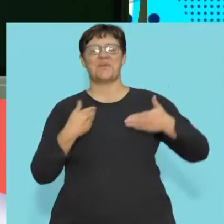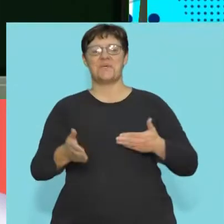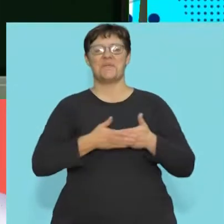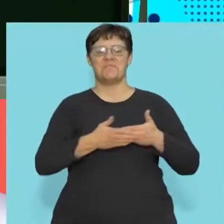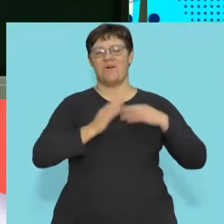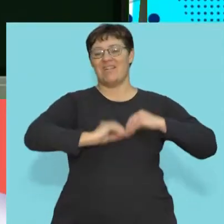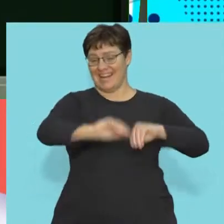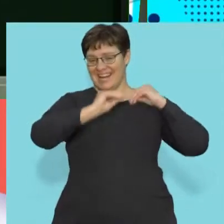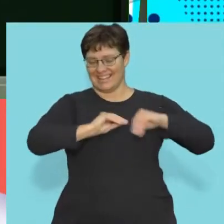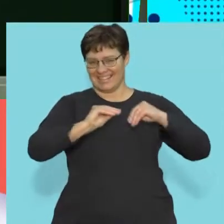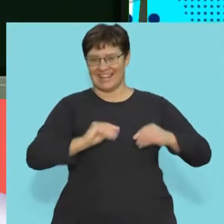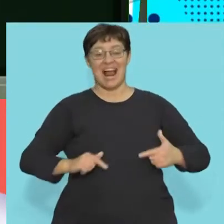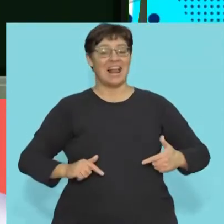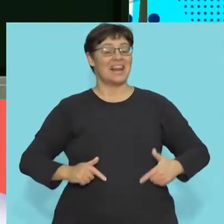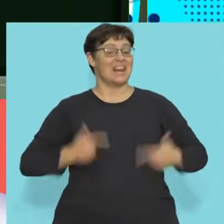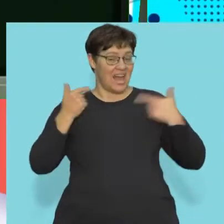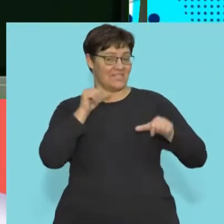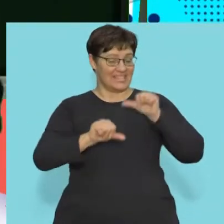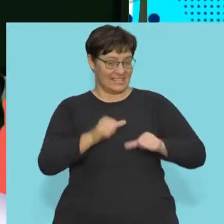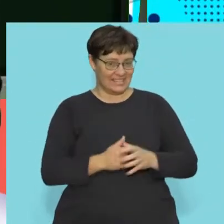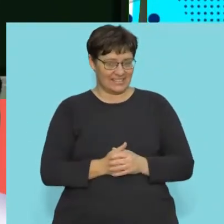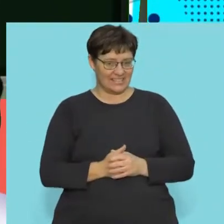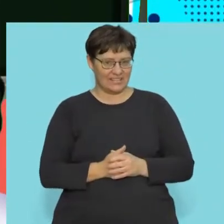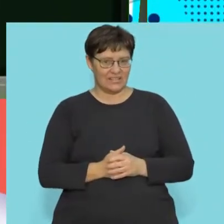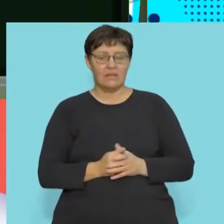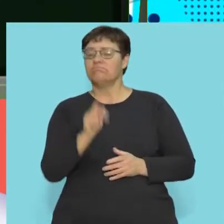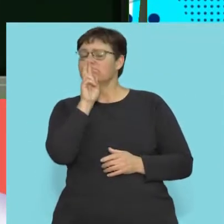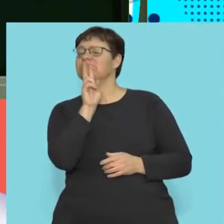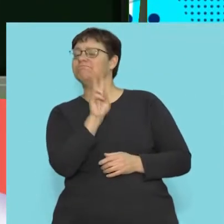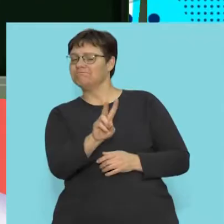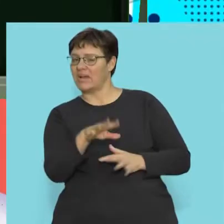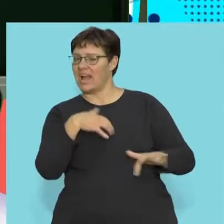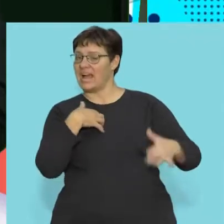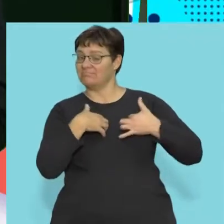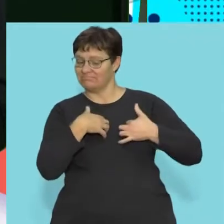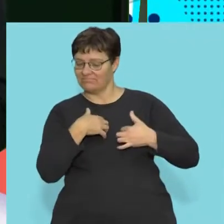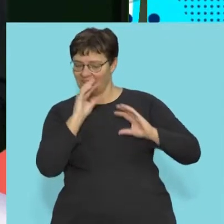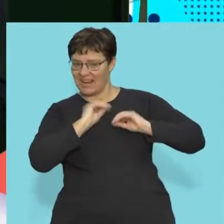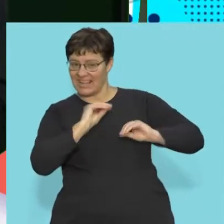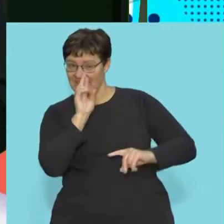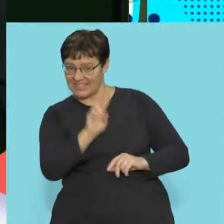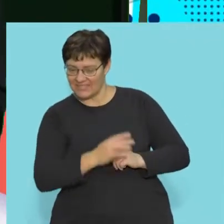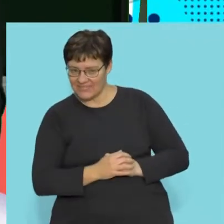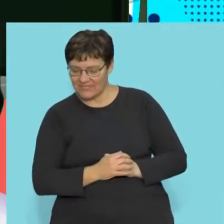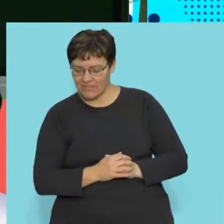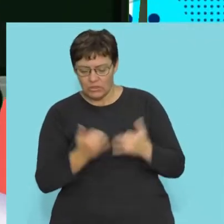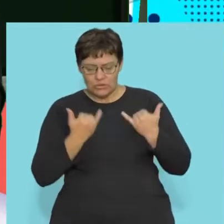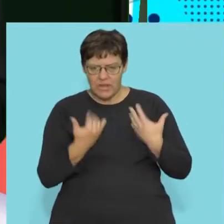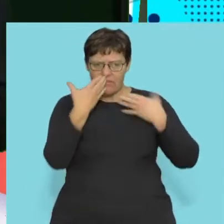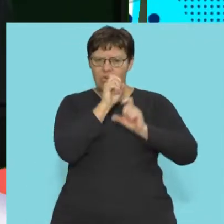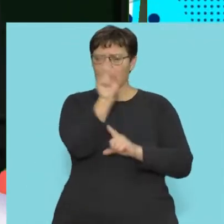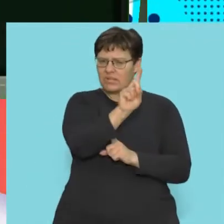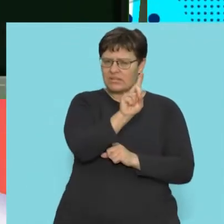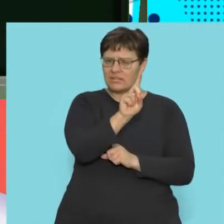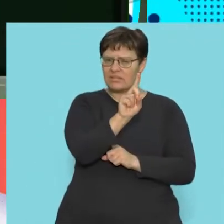Welcome Life Science learners to another installment. Trust that you guys are happy and excited, looking forward to a lesson. In our lesson, we're